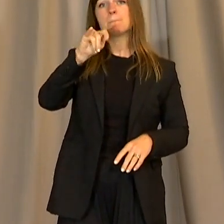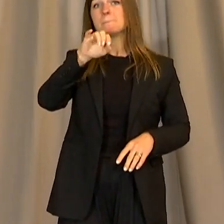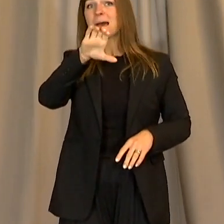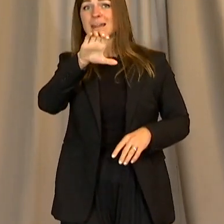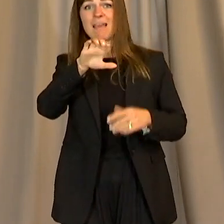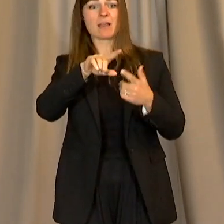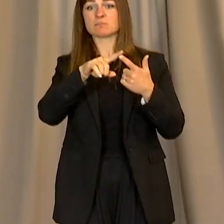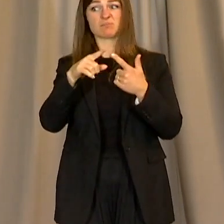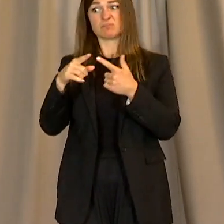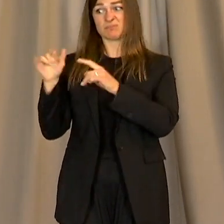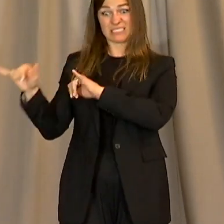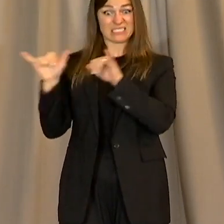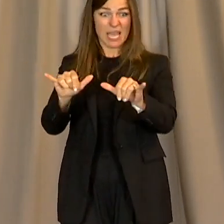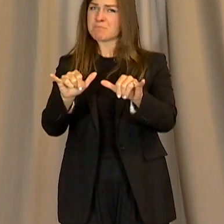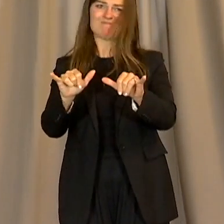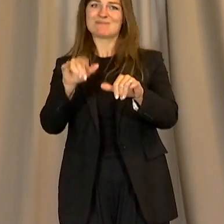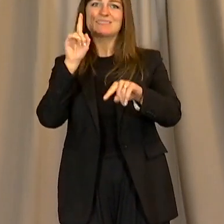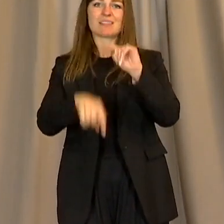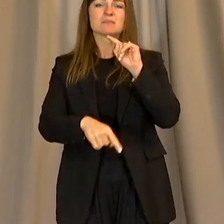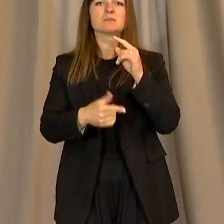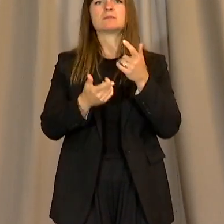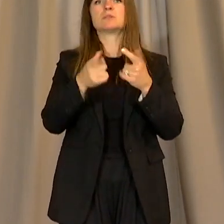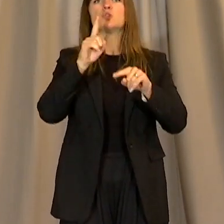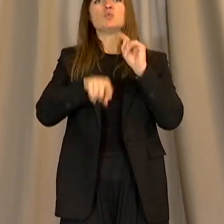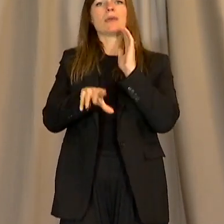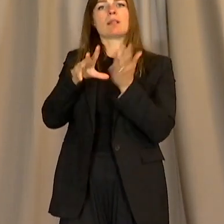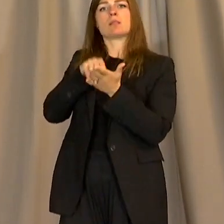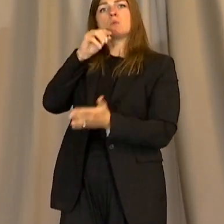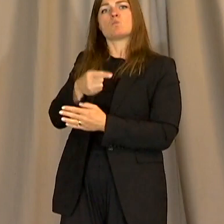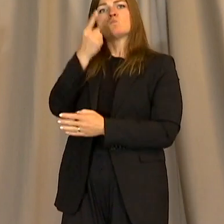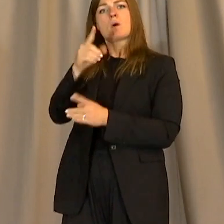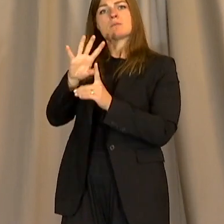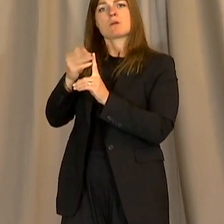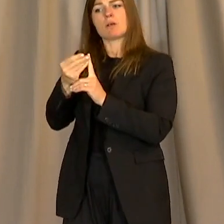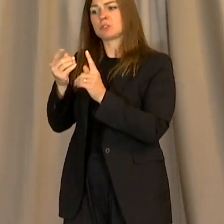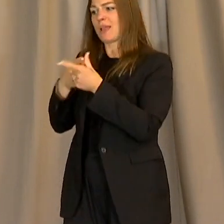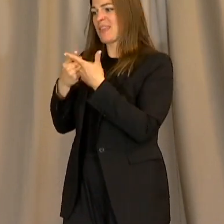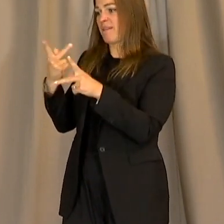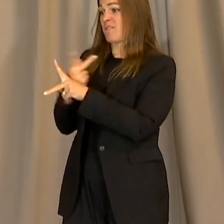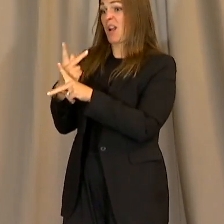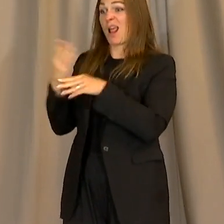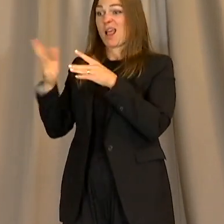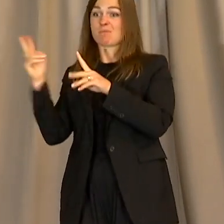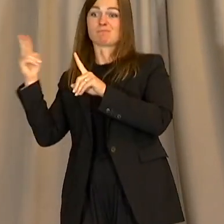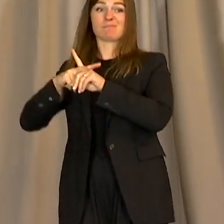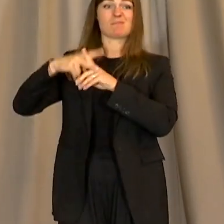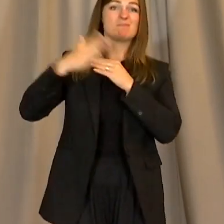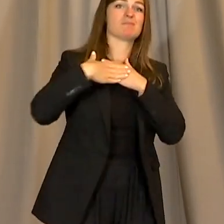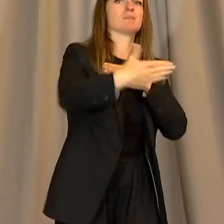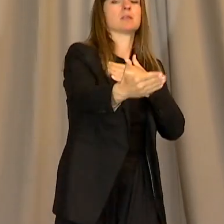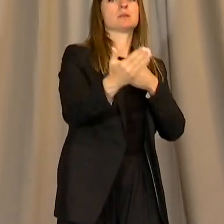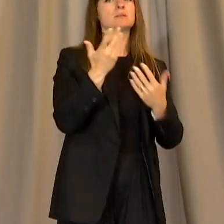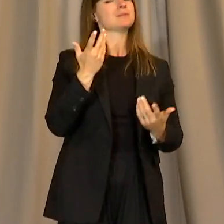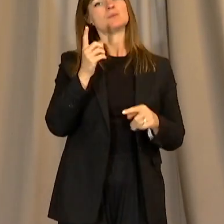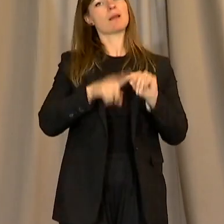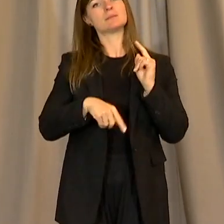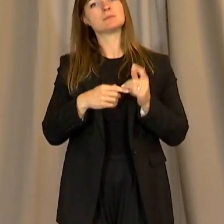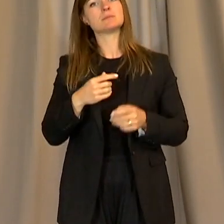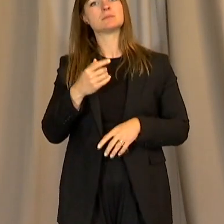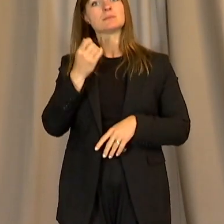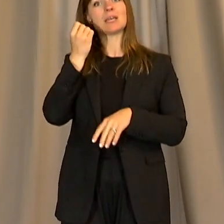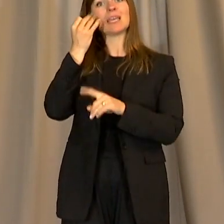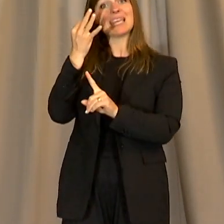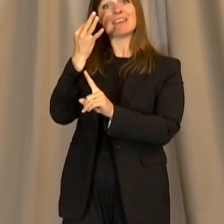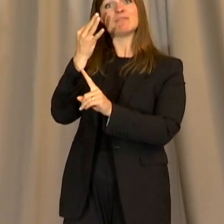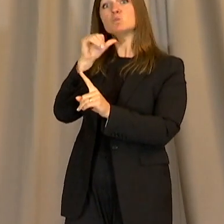So there is no way that you can just learn a culture and figure it out. But if you don't respond to a culture, then you do misread